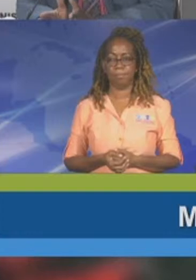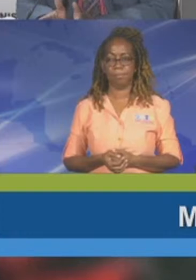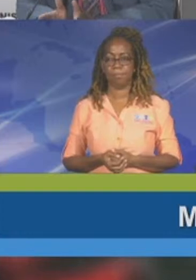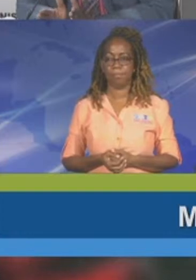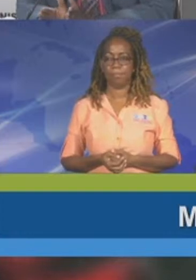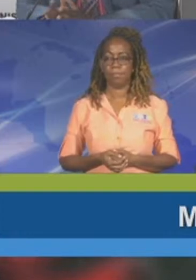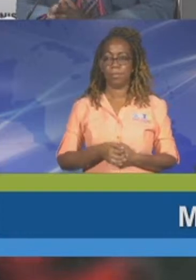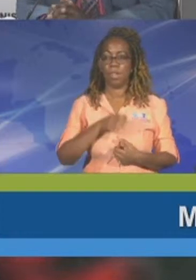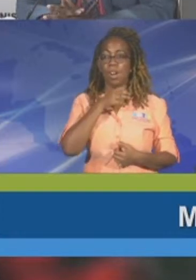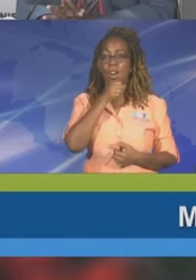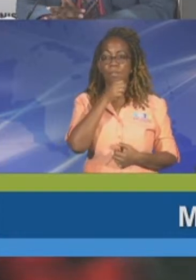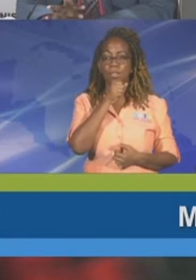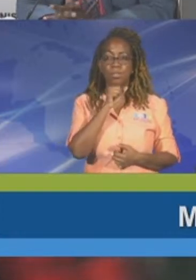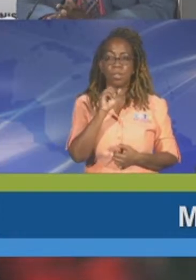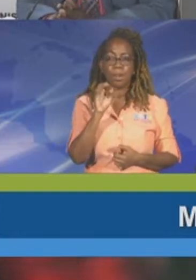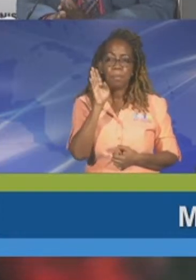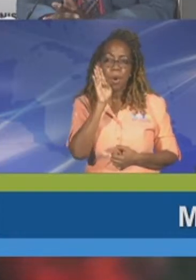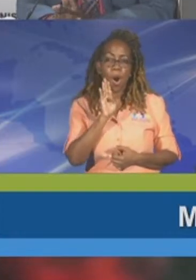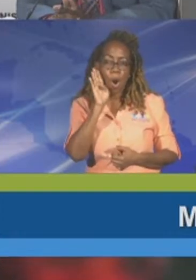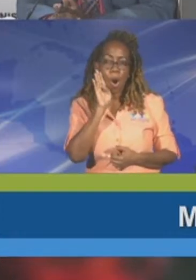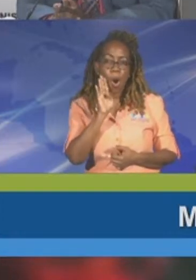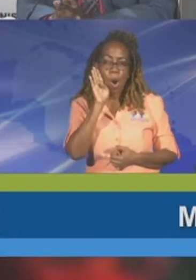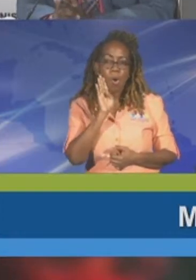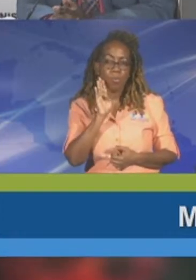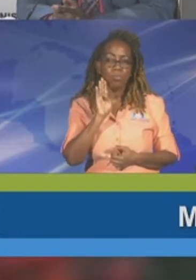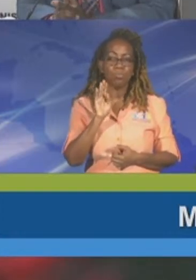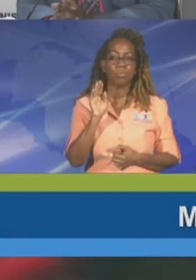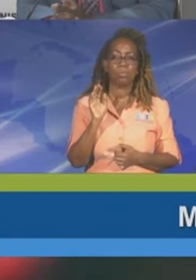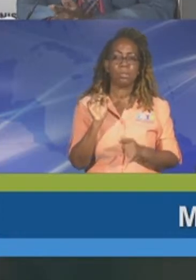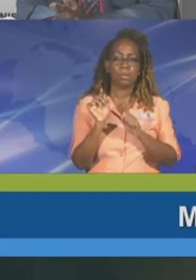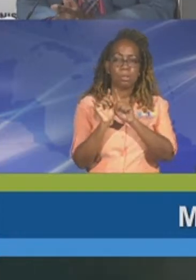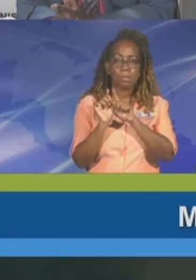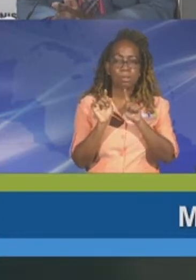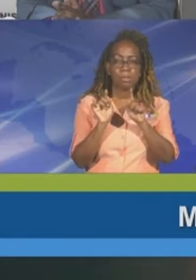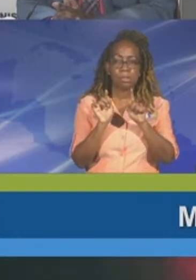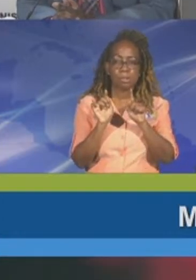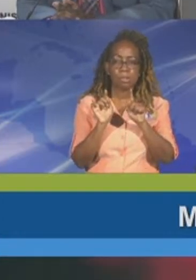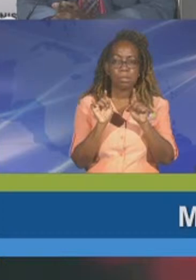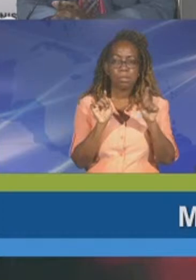or brown, depending on how they look on your screen, bars to the extreme right